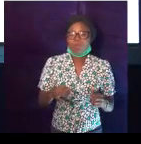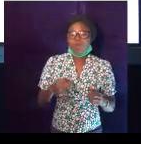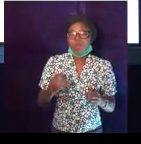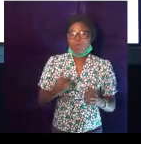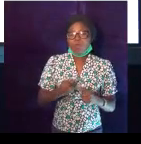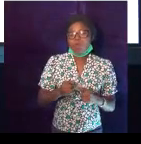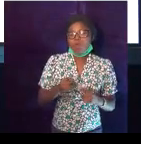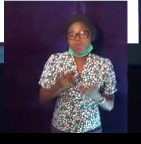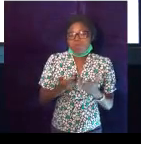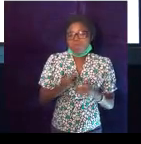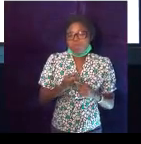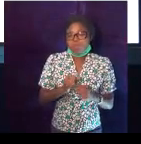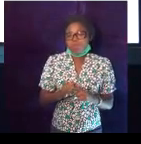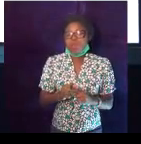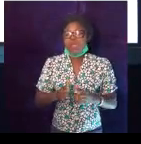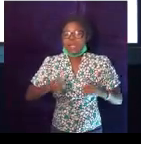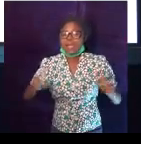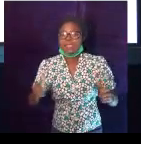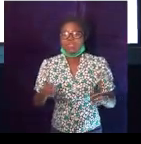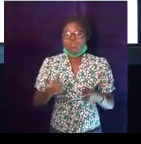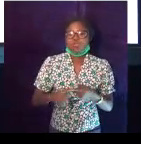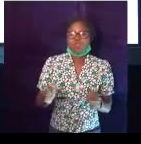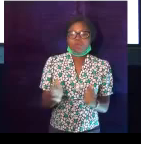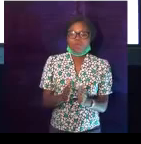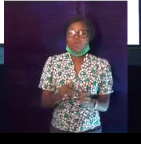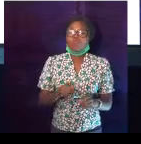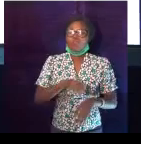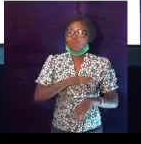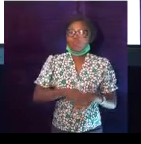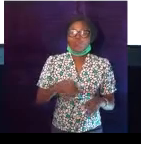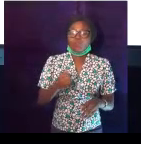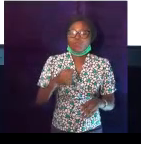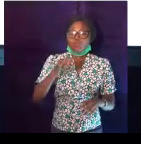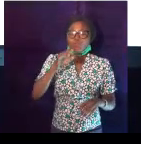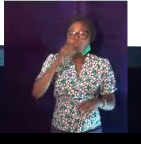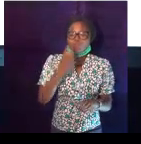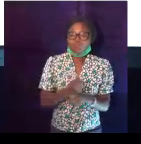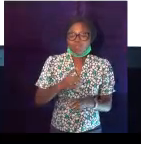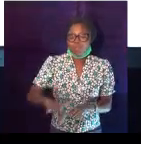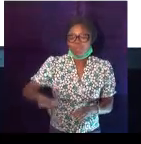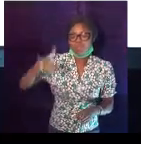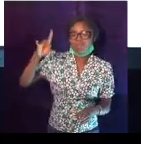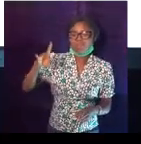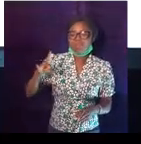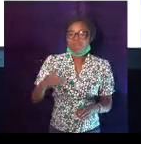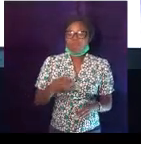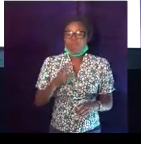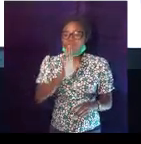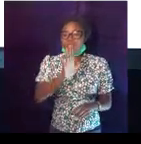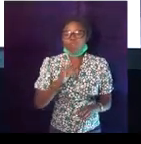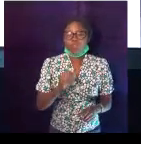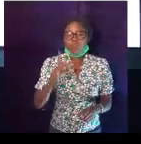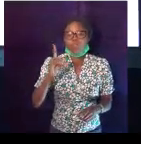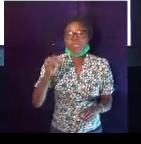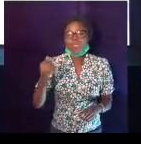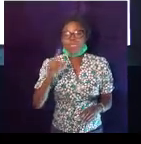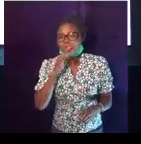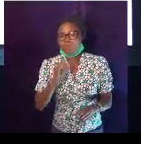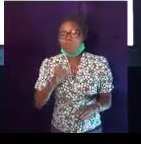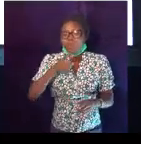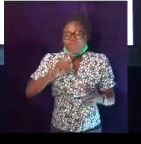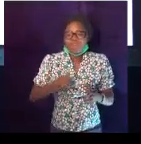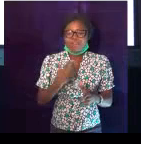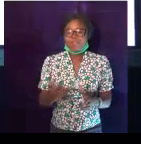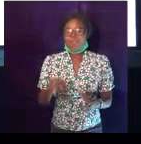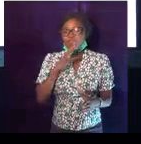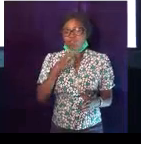descending order from the largest to the smallest. So you don't just pick a set of data and pick the one in the middle and say you've gotten your median.